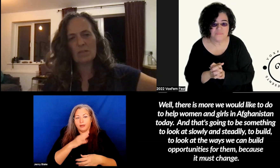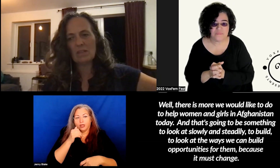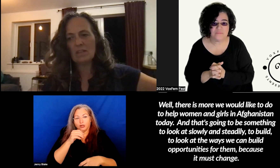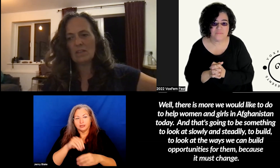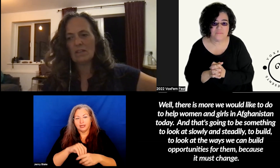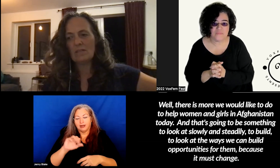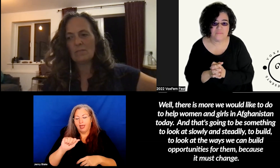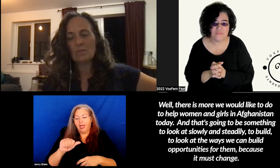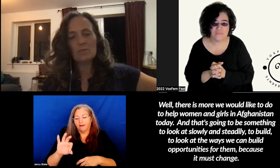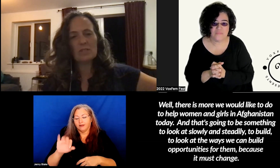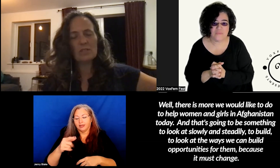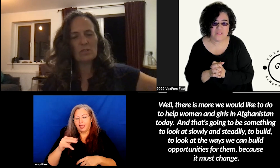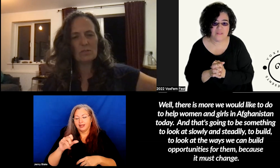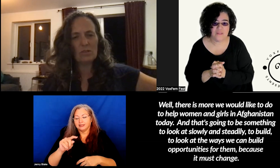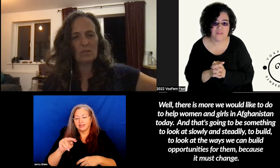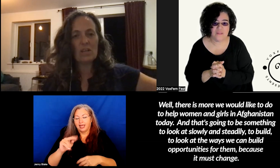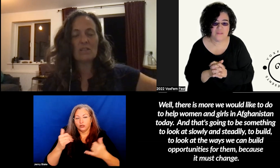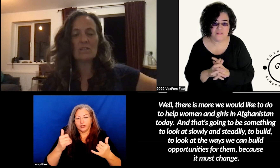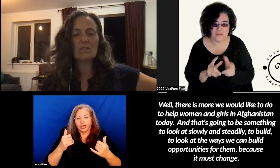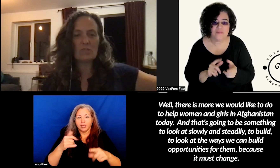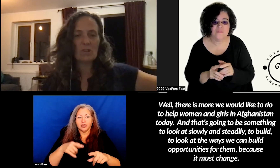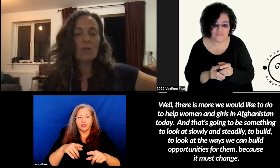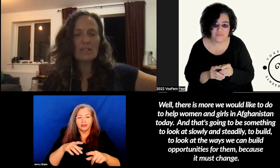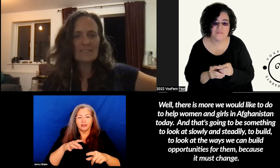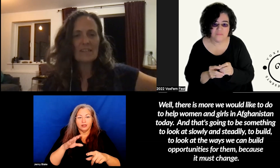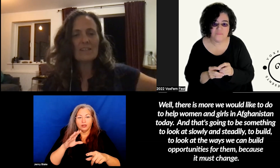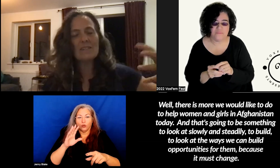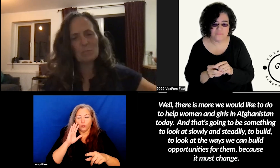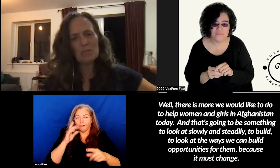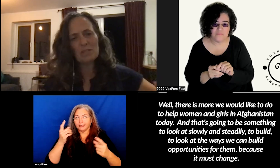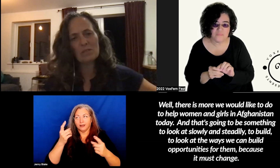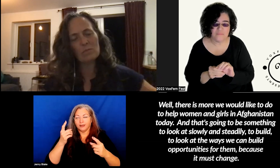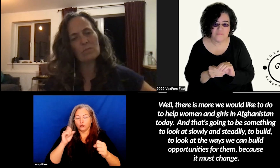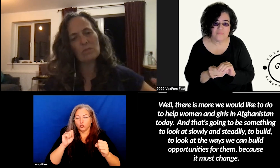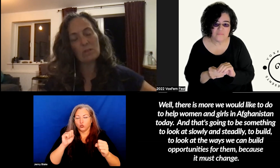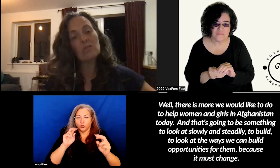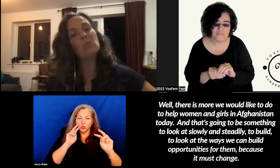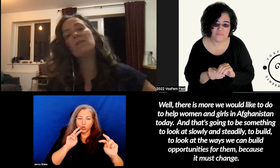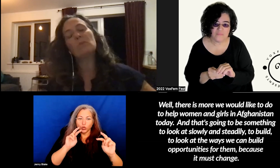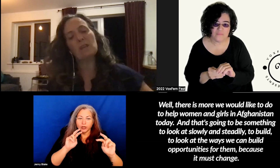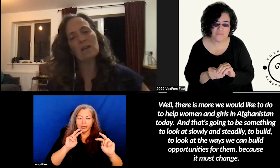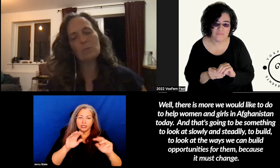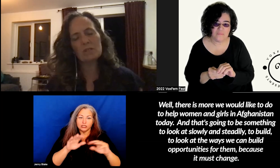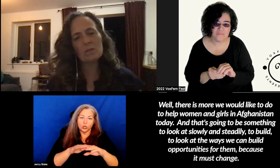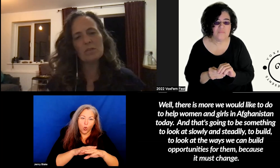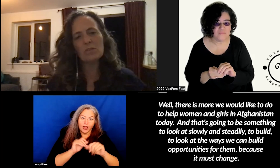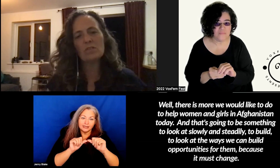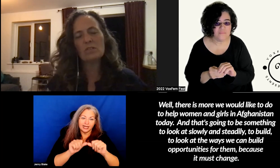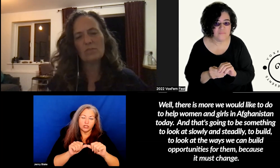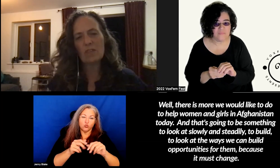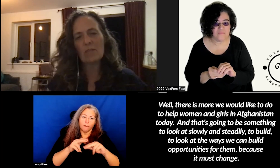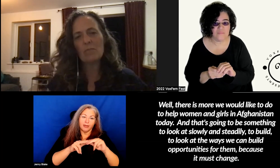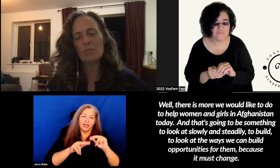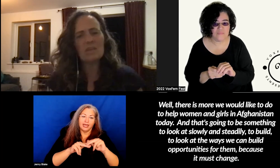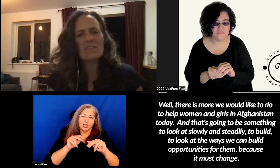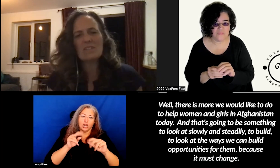going to be something to look at slowly and steadily to look at the ways we can build opportunities